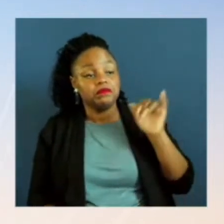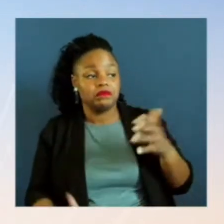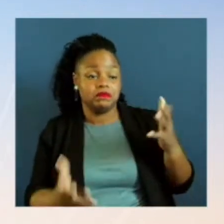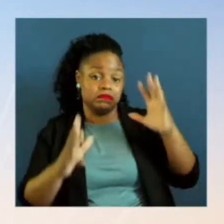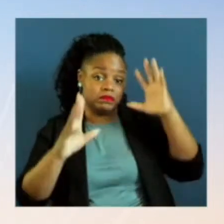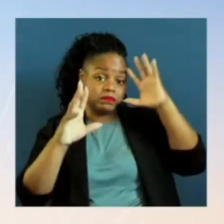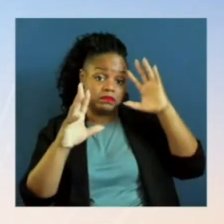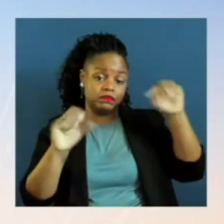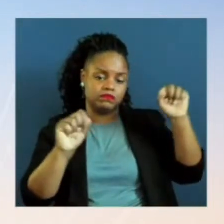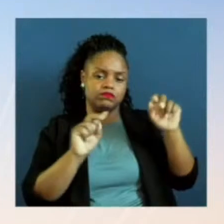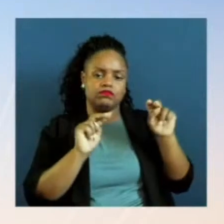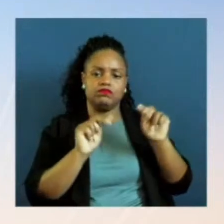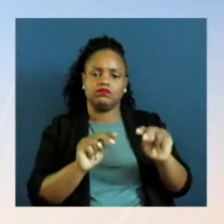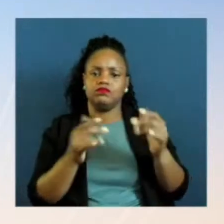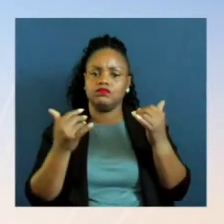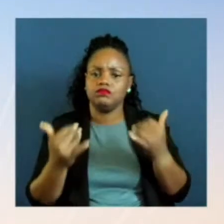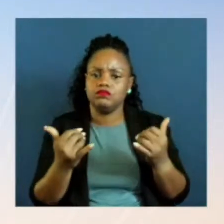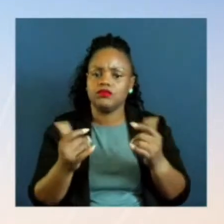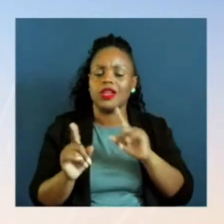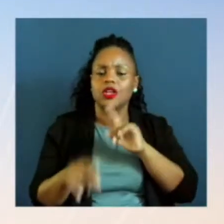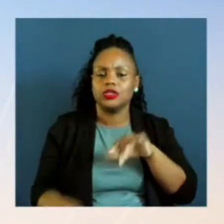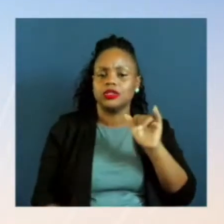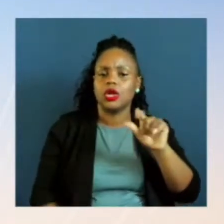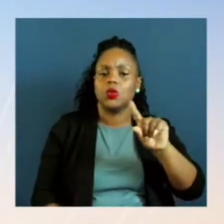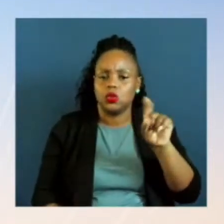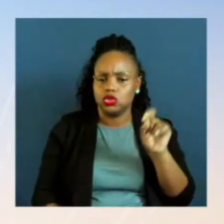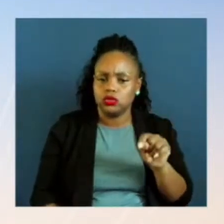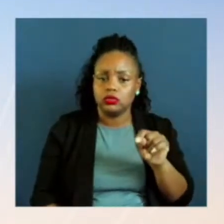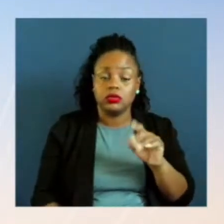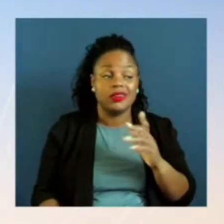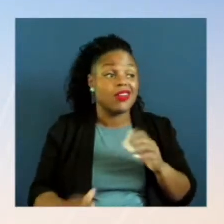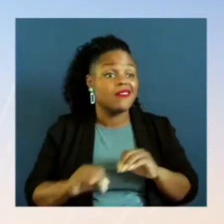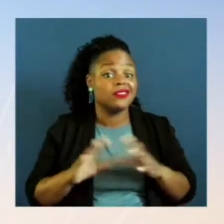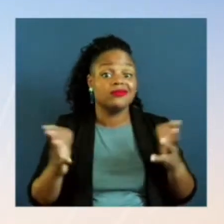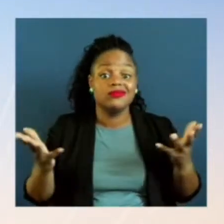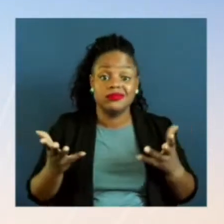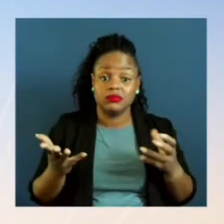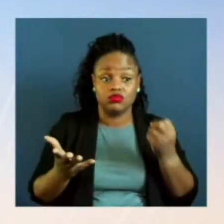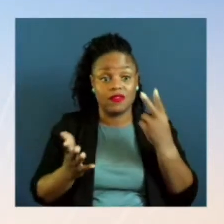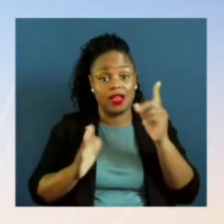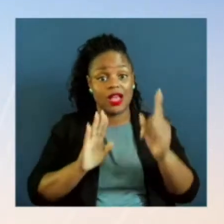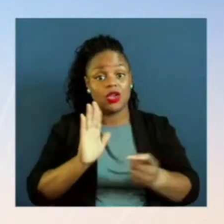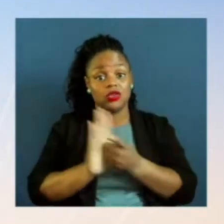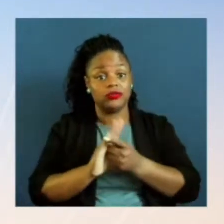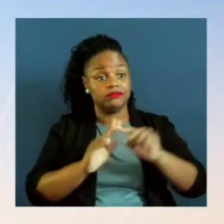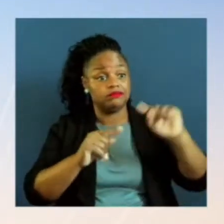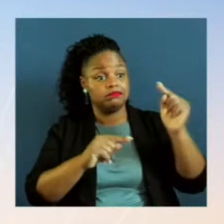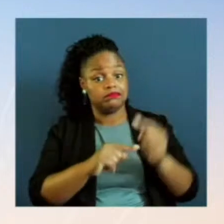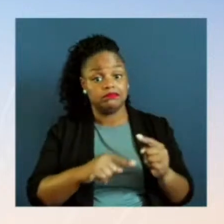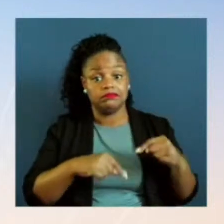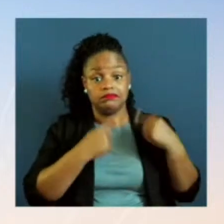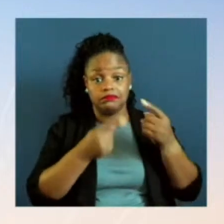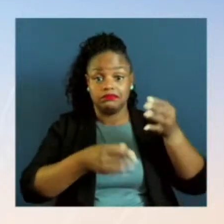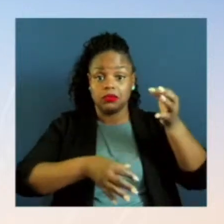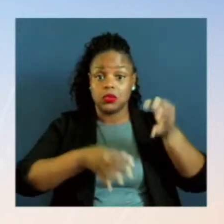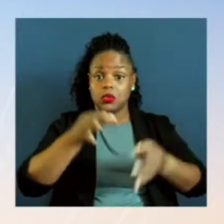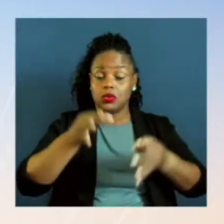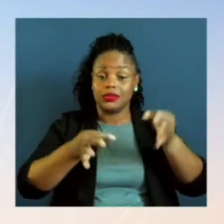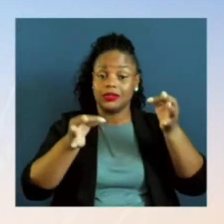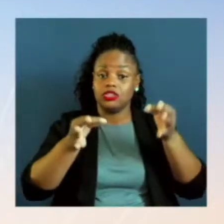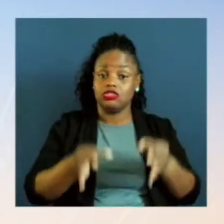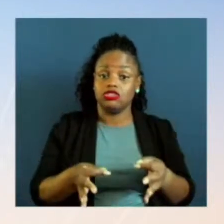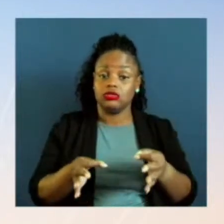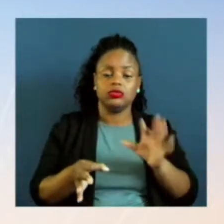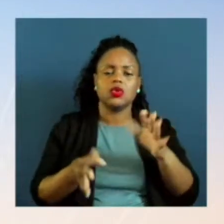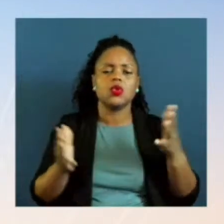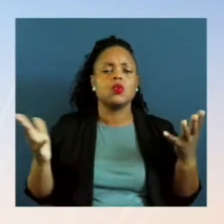question. Obviously, we're about 12 hours or less than that since this ruling. And what the president made clear in his statement this morning is